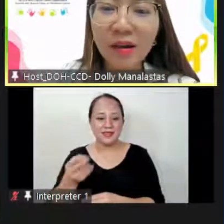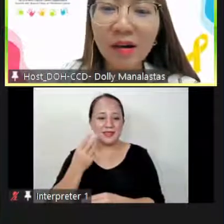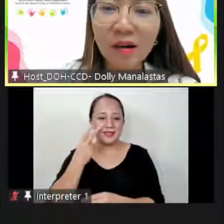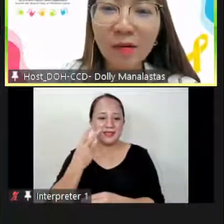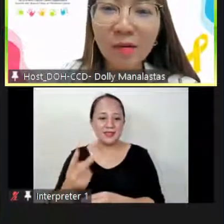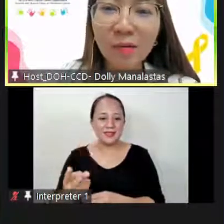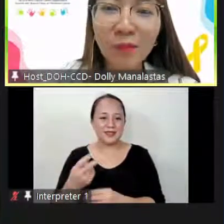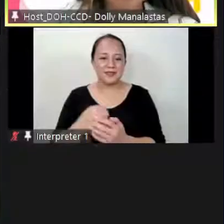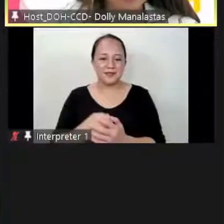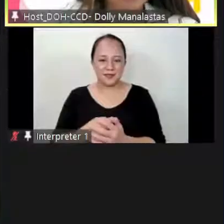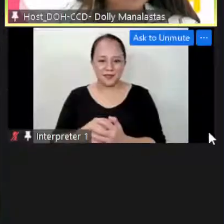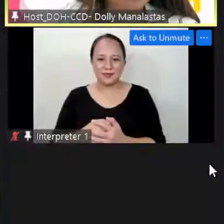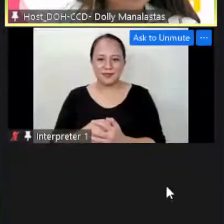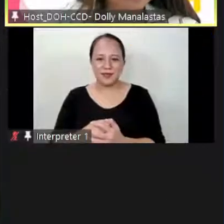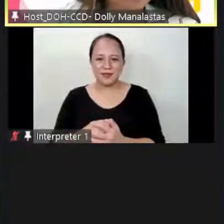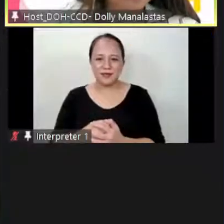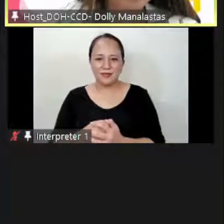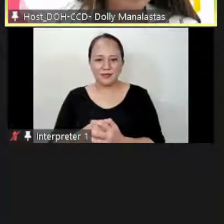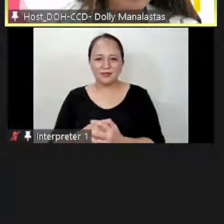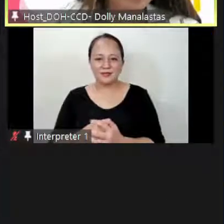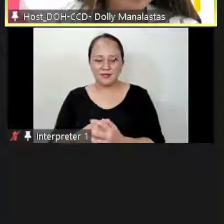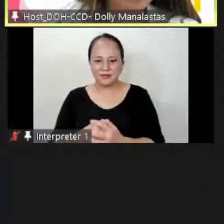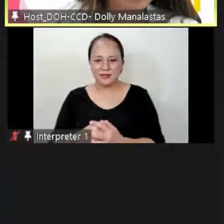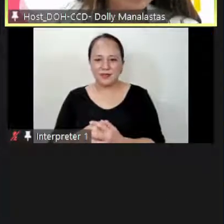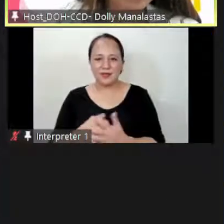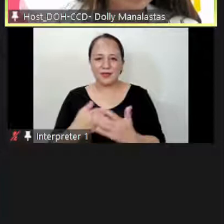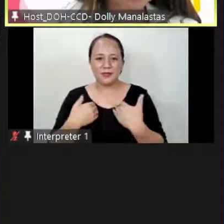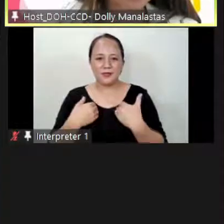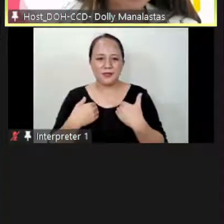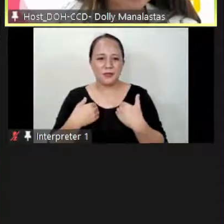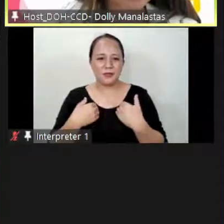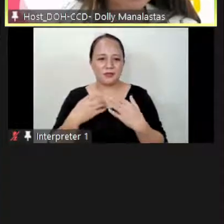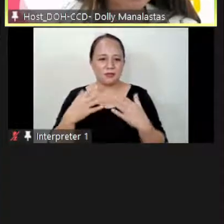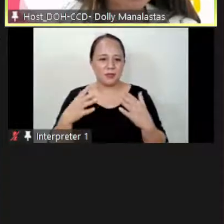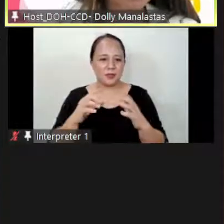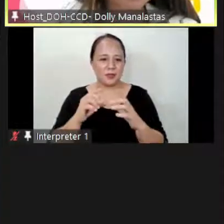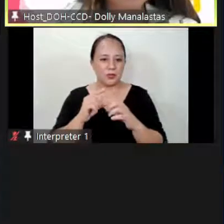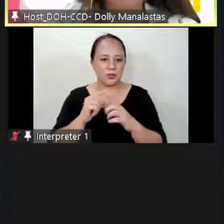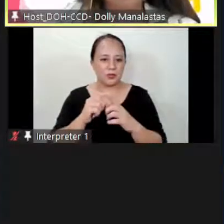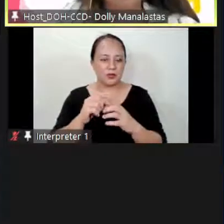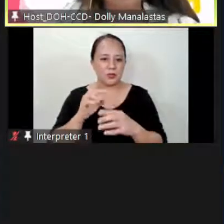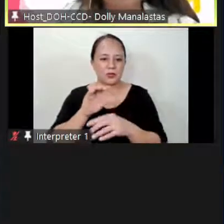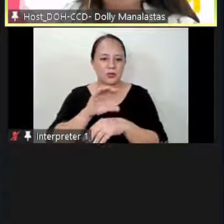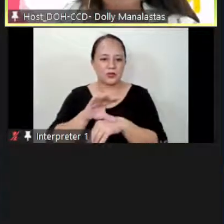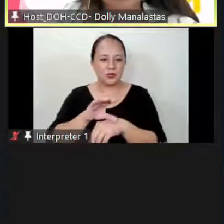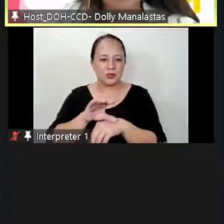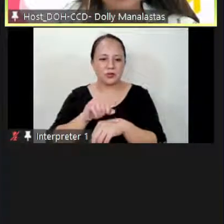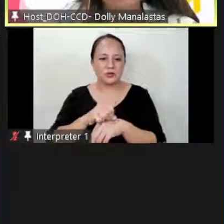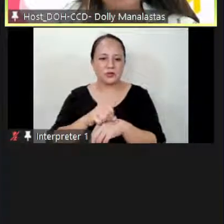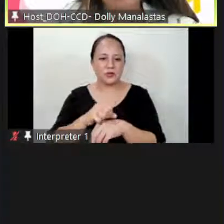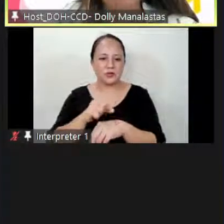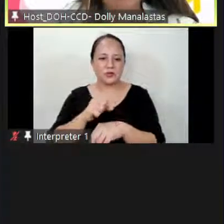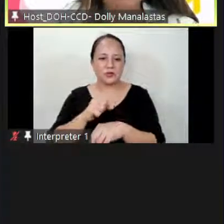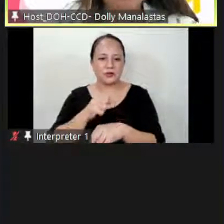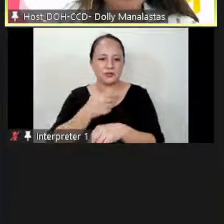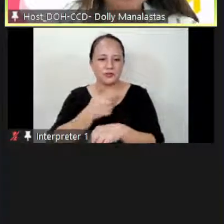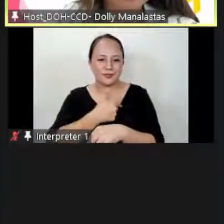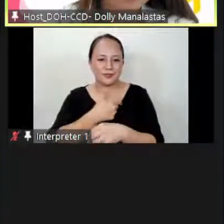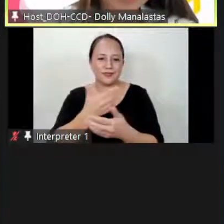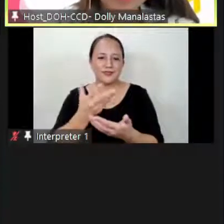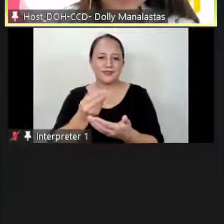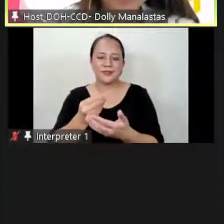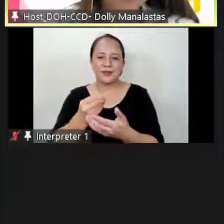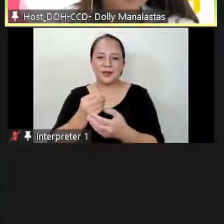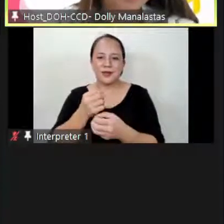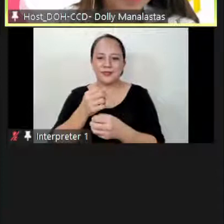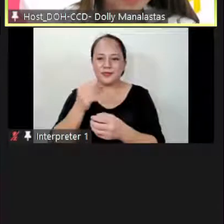see, we have the biggest words po, no? Coke, chocolates, soft drinks, ice cream. So